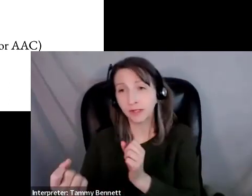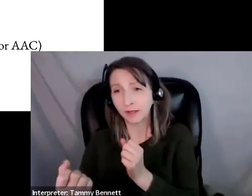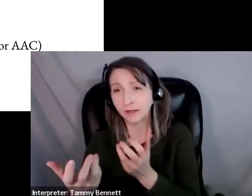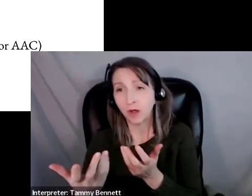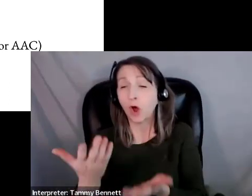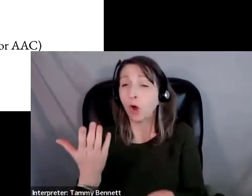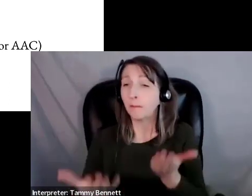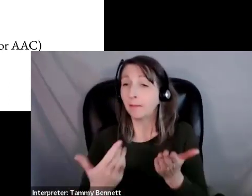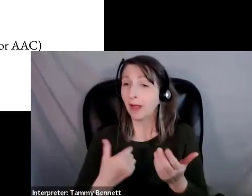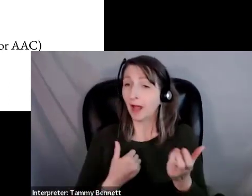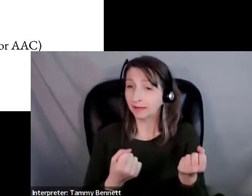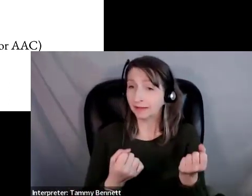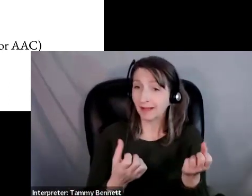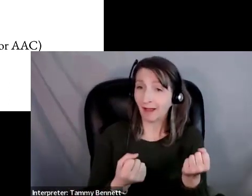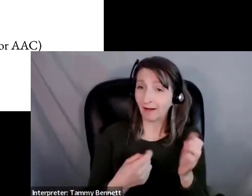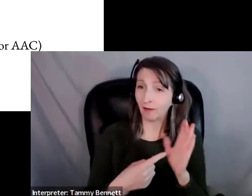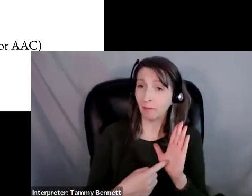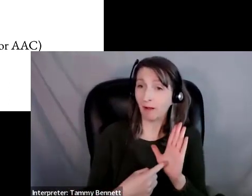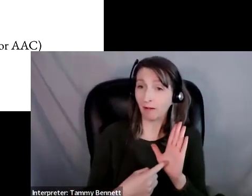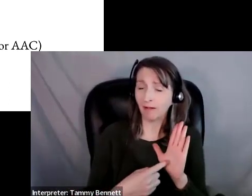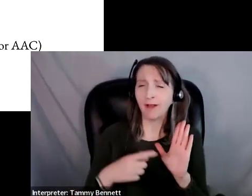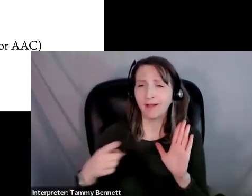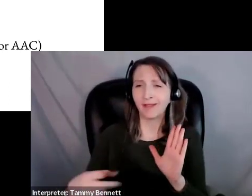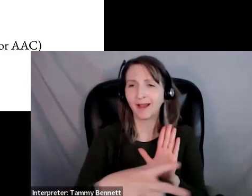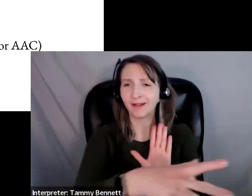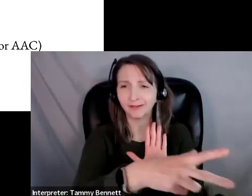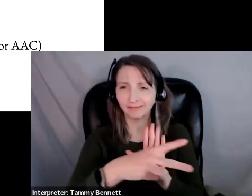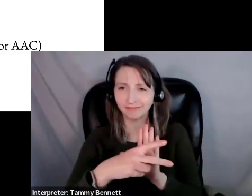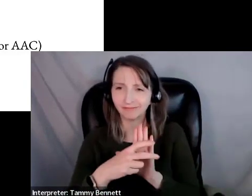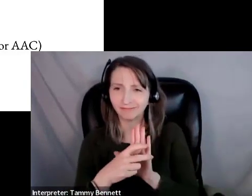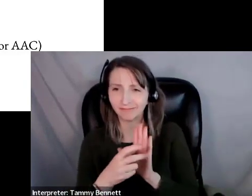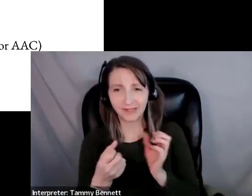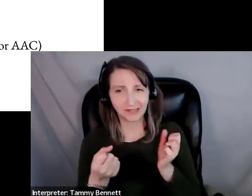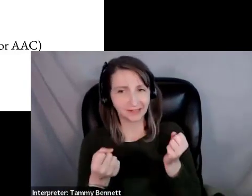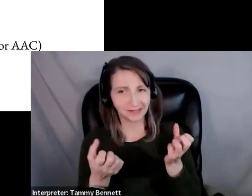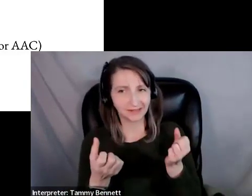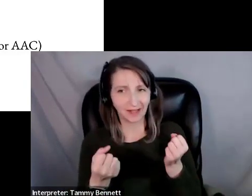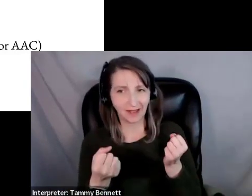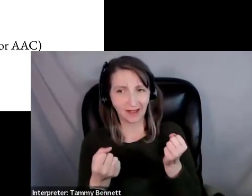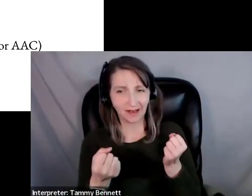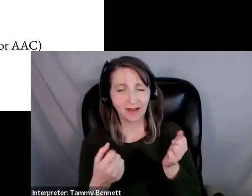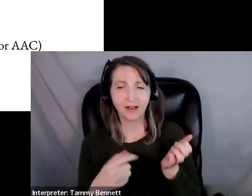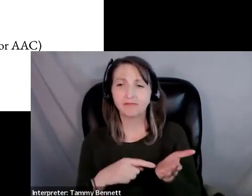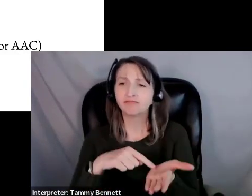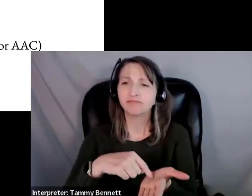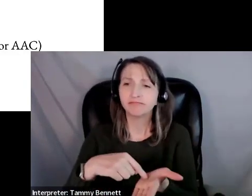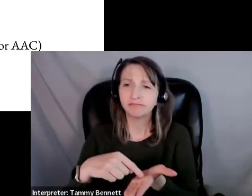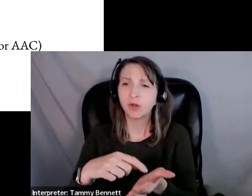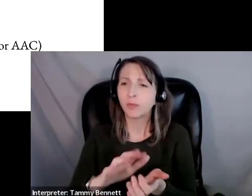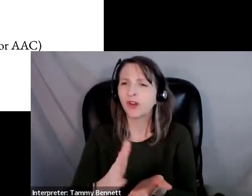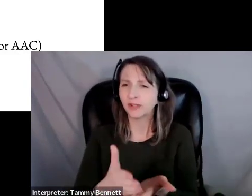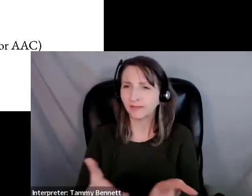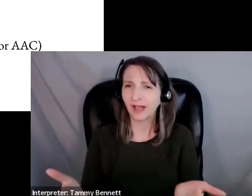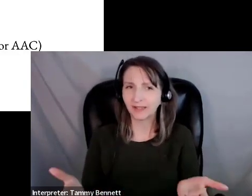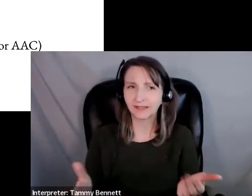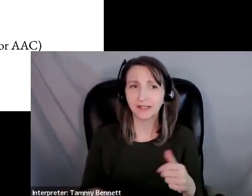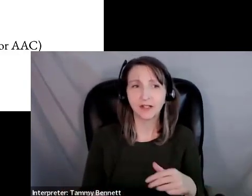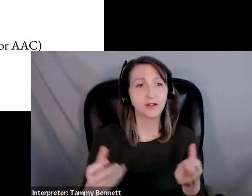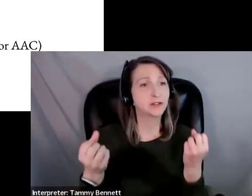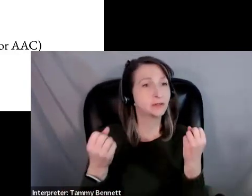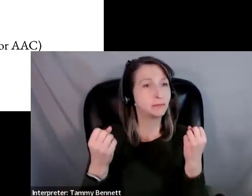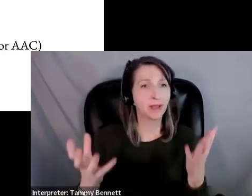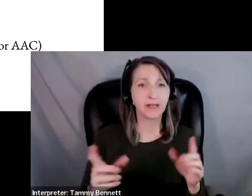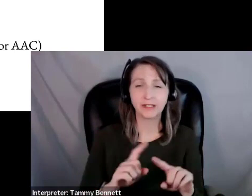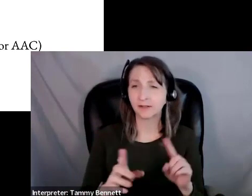modeling it and then they're going to be signing and then modeling it back using their device and it goes back and forth. And there are many different